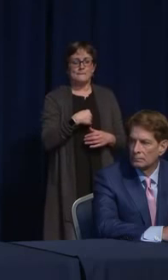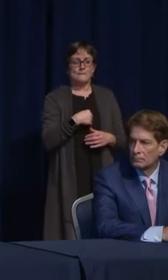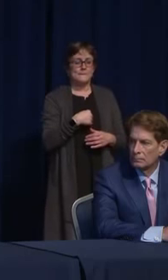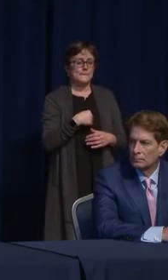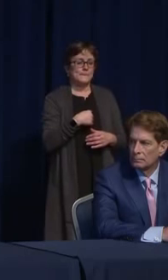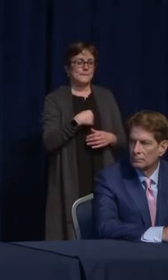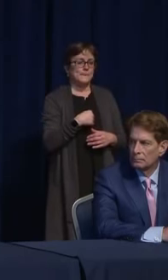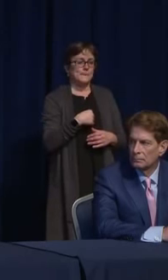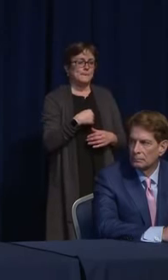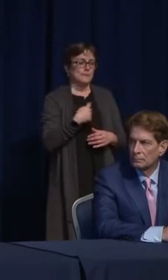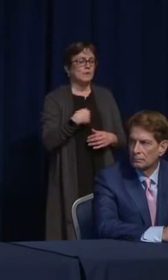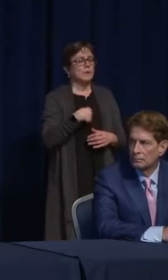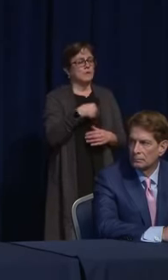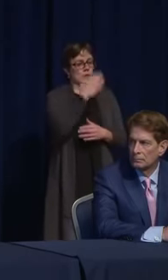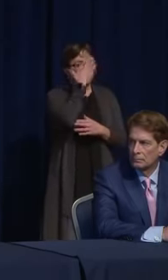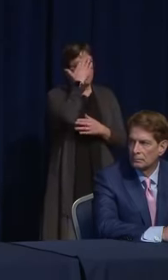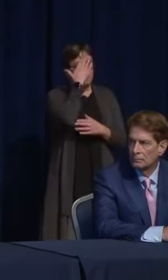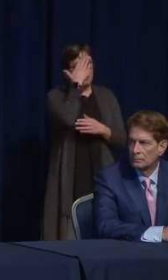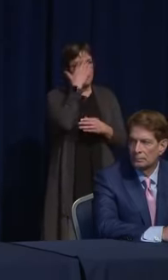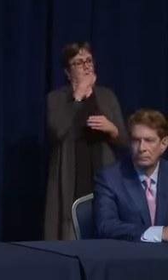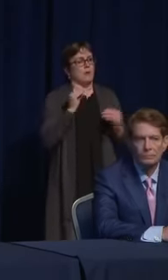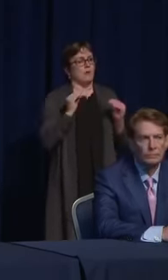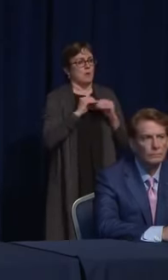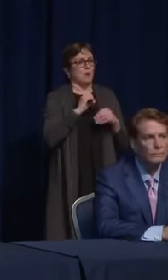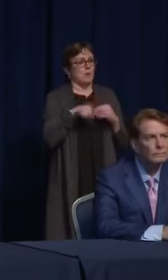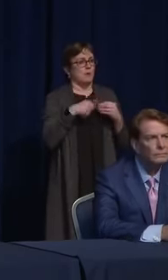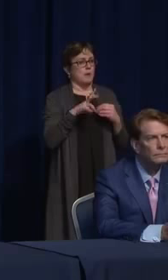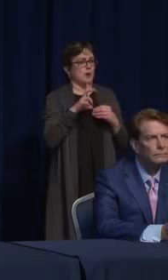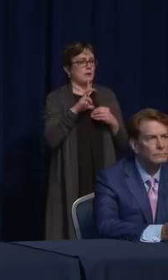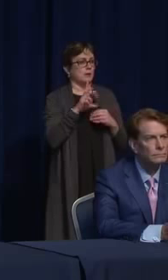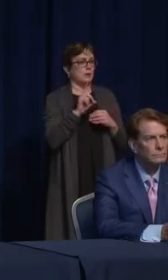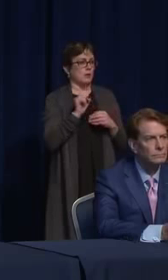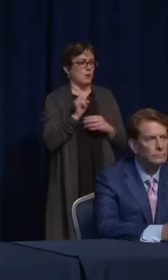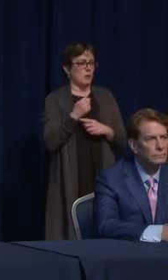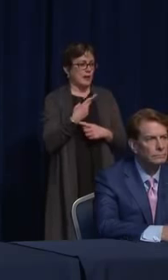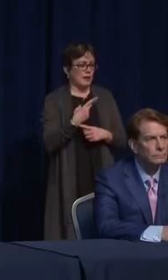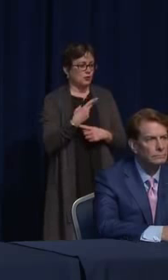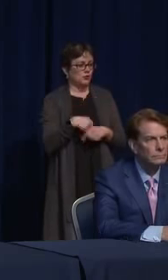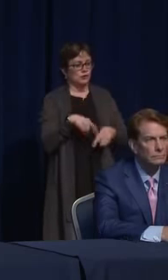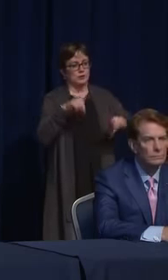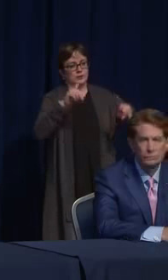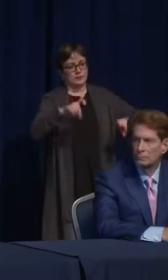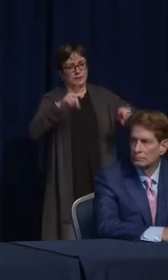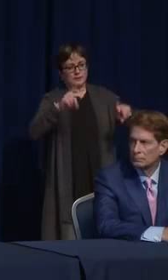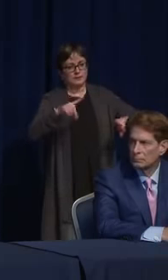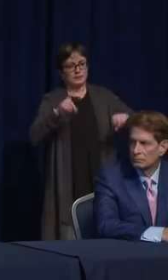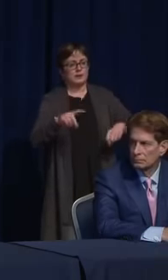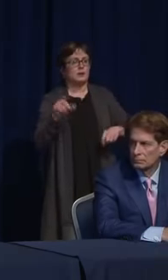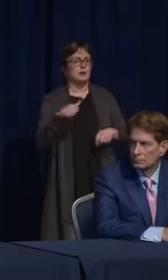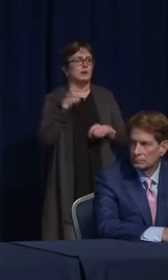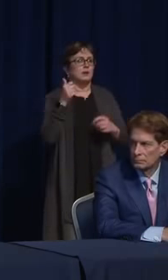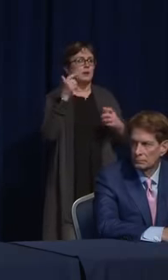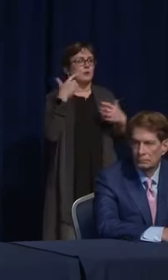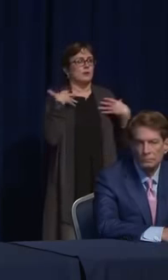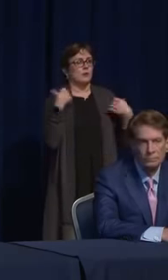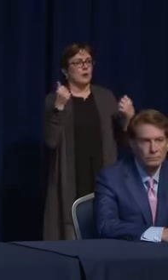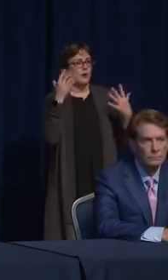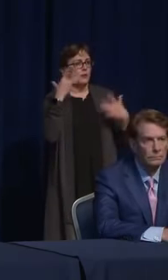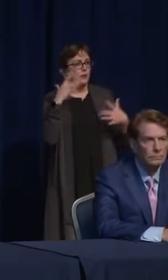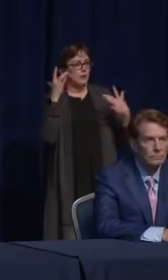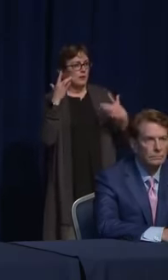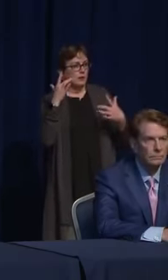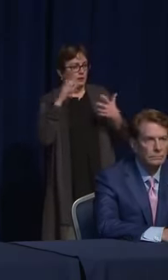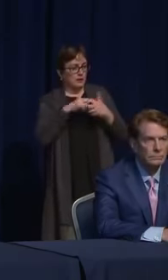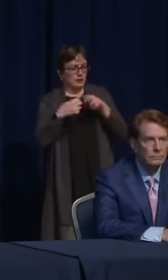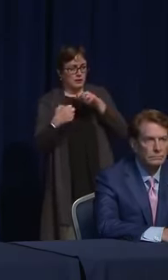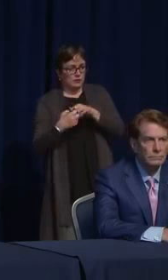the demographics and the realities and underlying health conditions than we do into the private sector. And as we